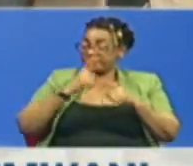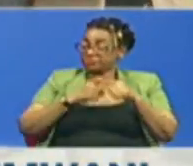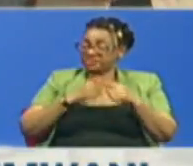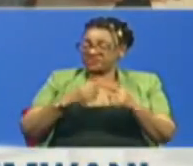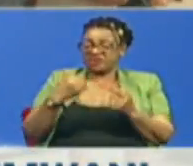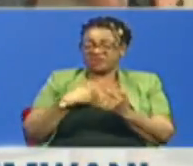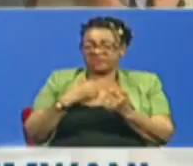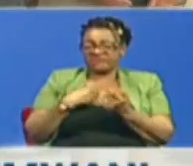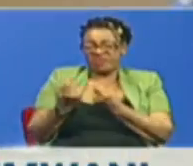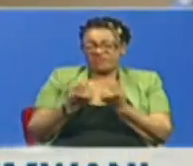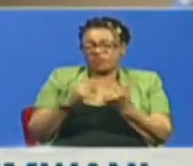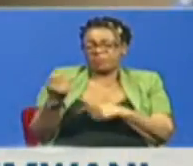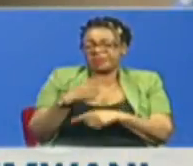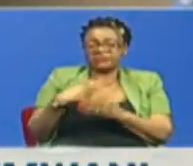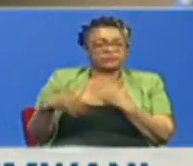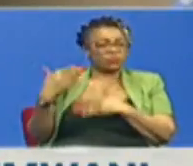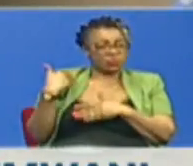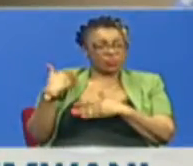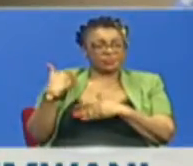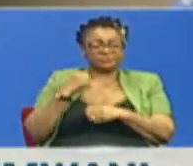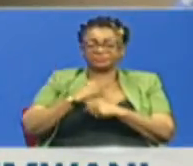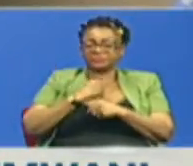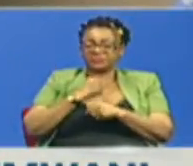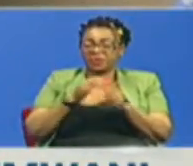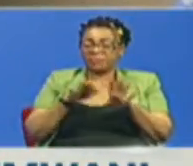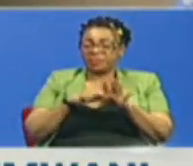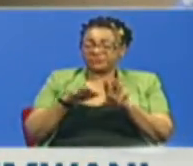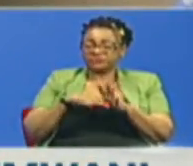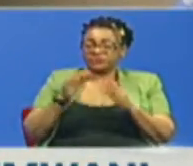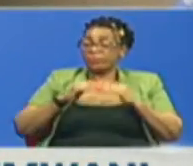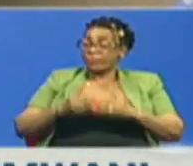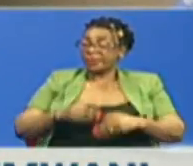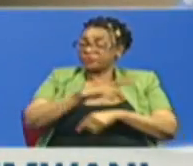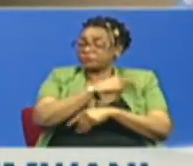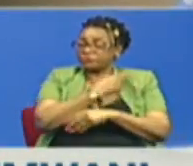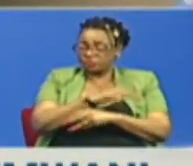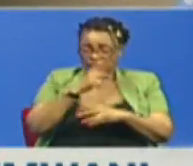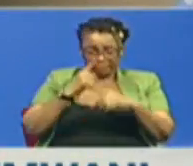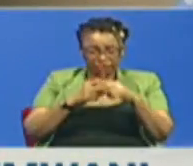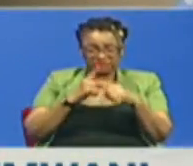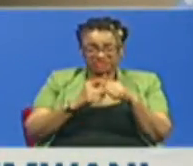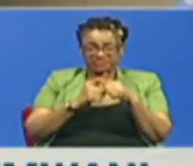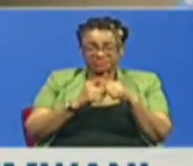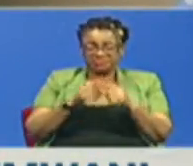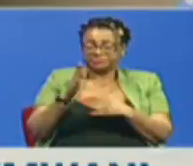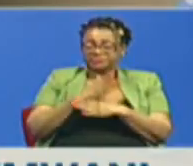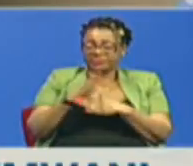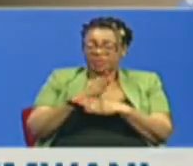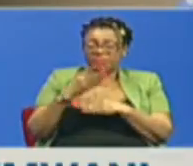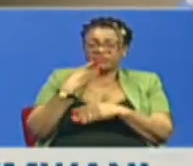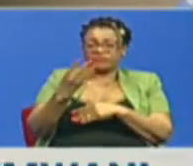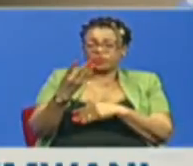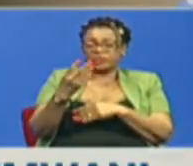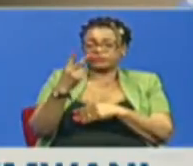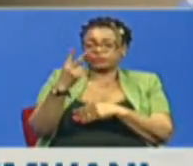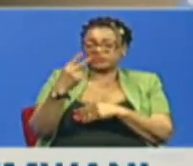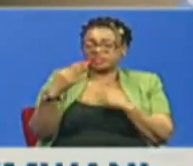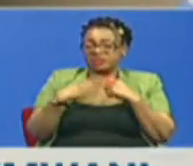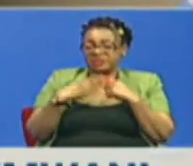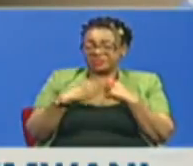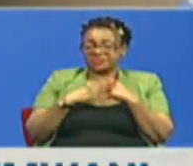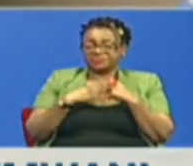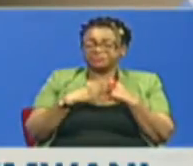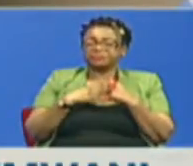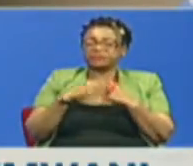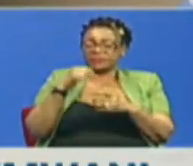back. The staff members at the Pumwani Hospital to test positive are among 429 frontline